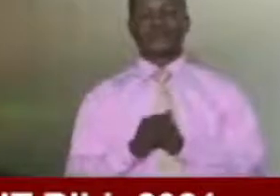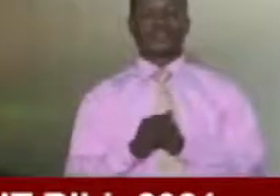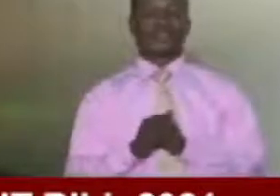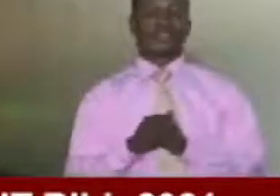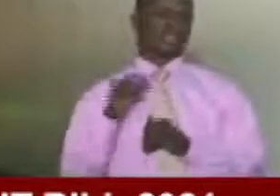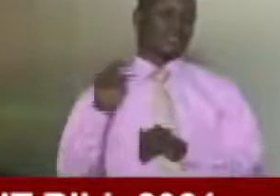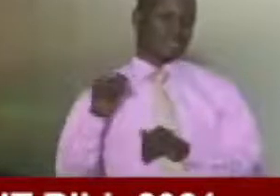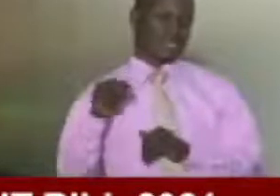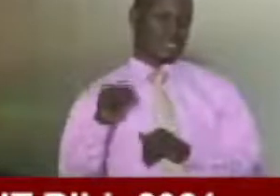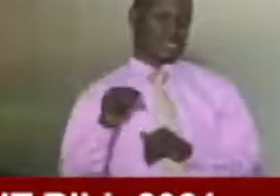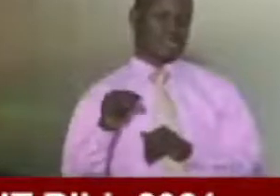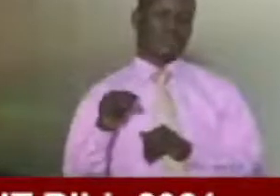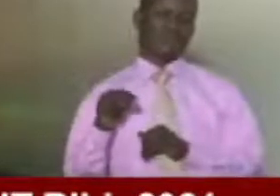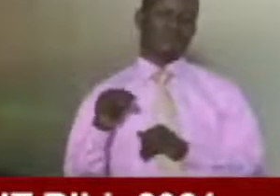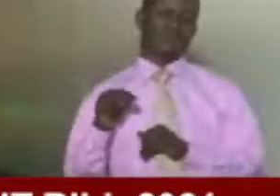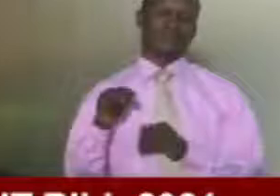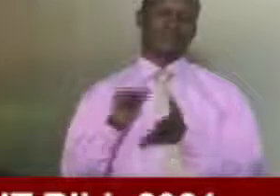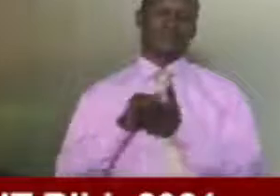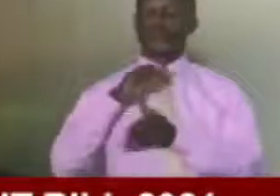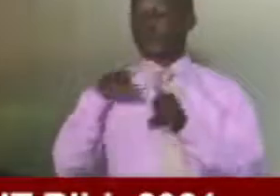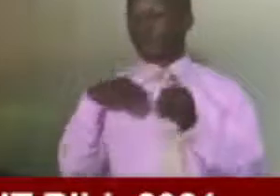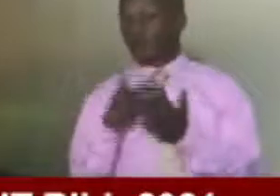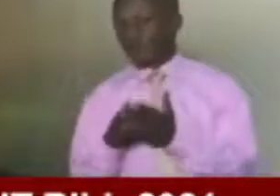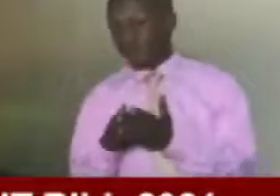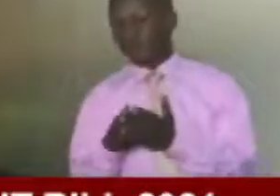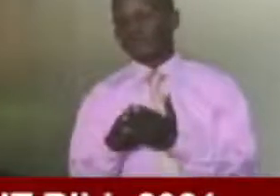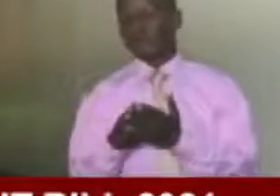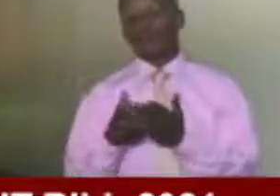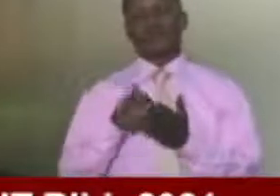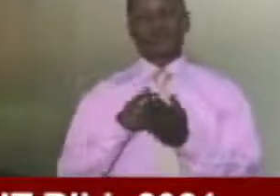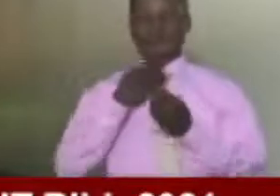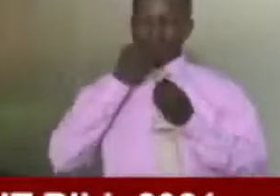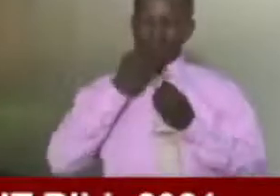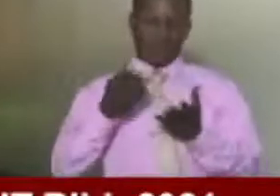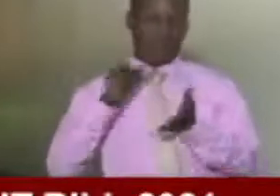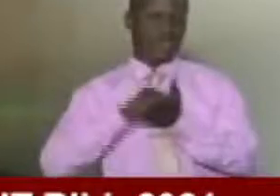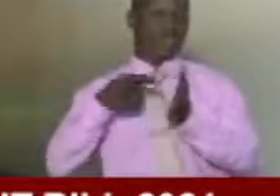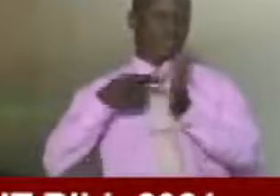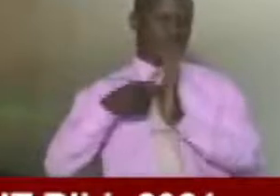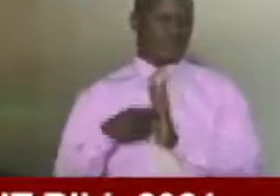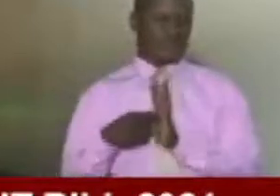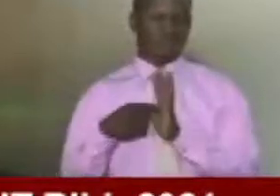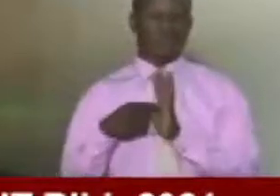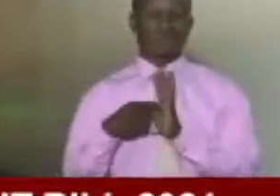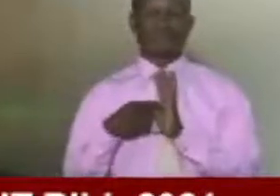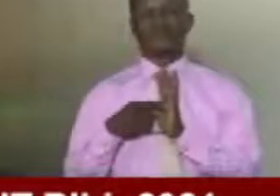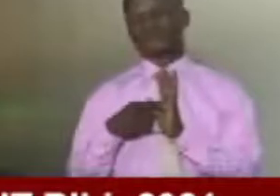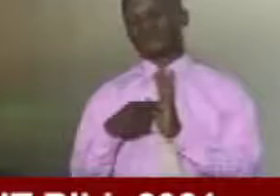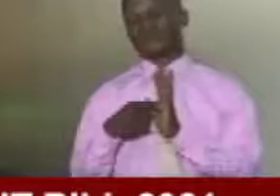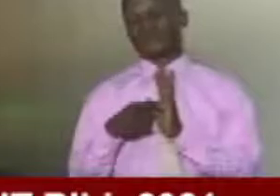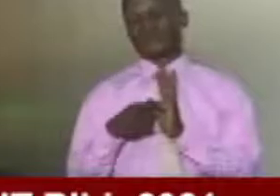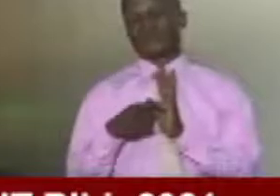in what all legislative bodies do, which is consultation, engagement with stakeholders before you pass a